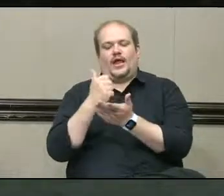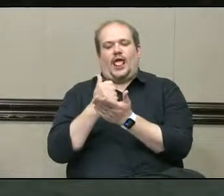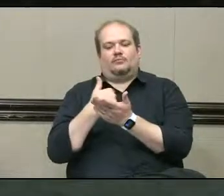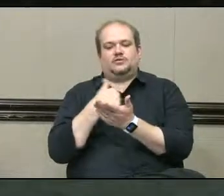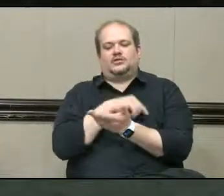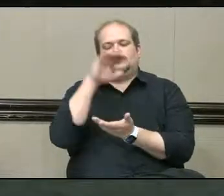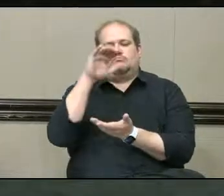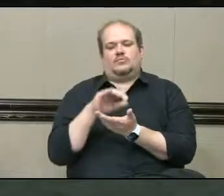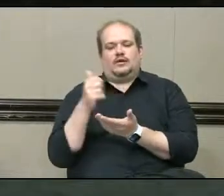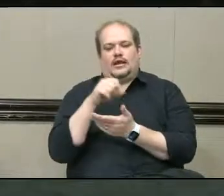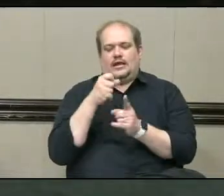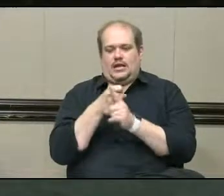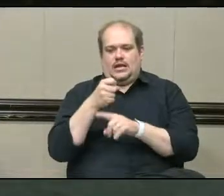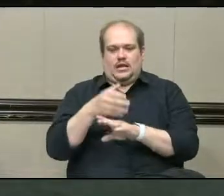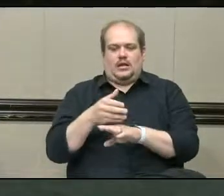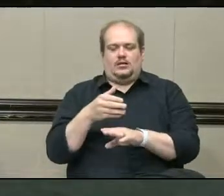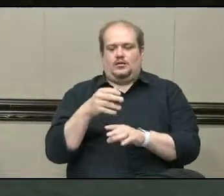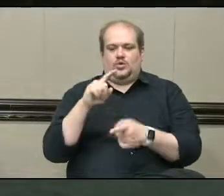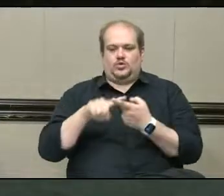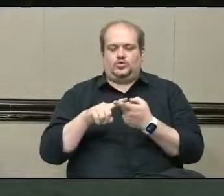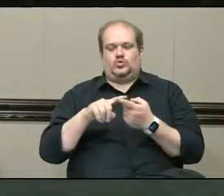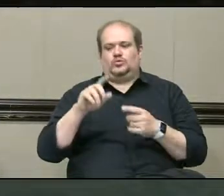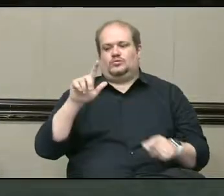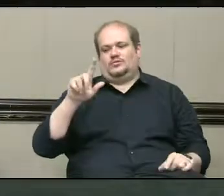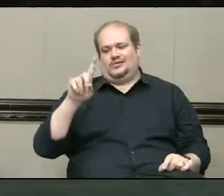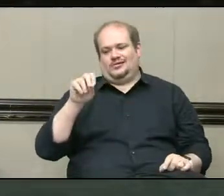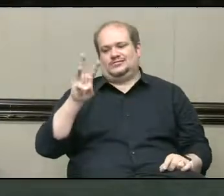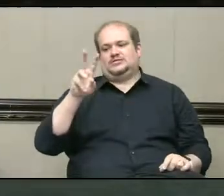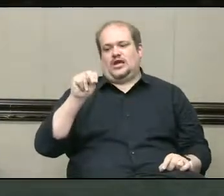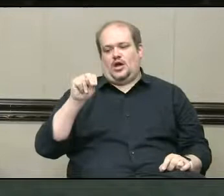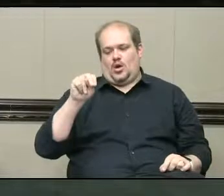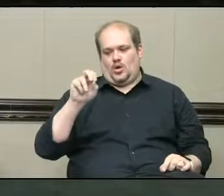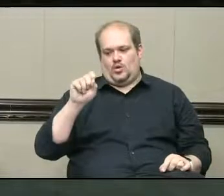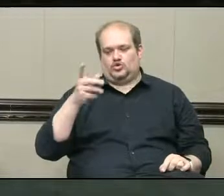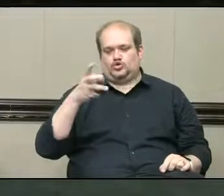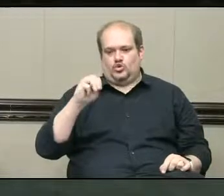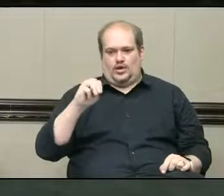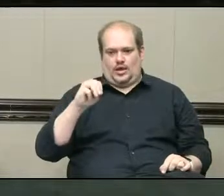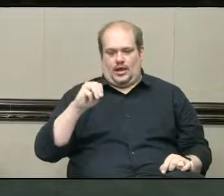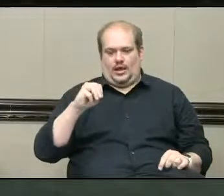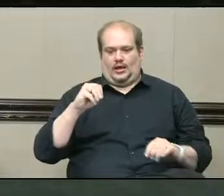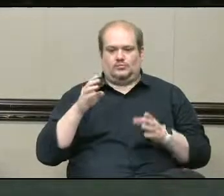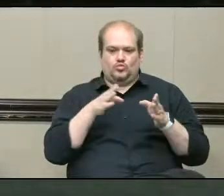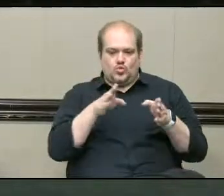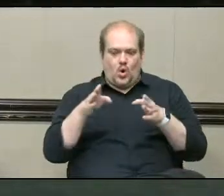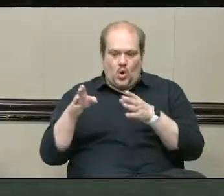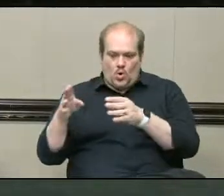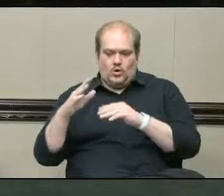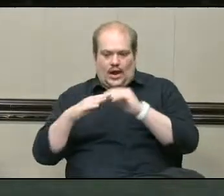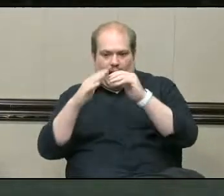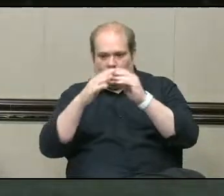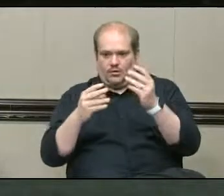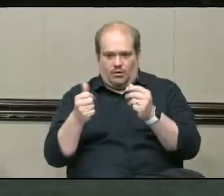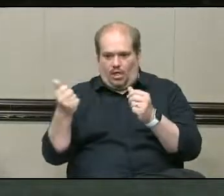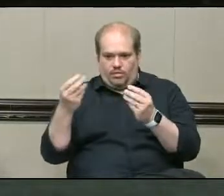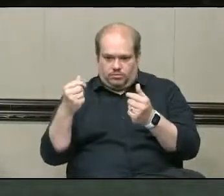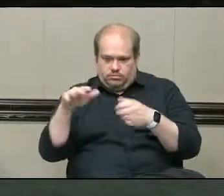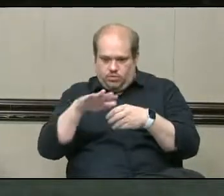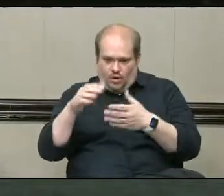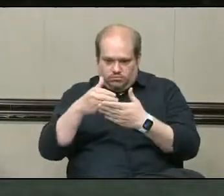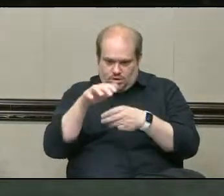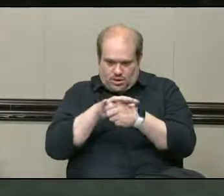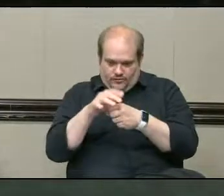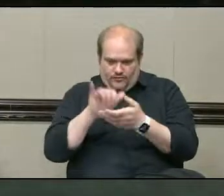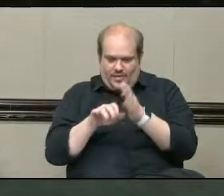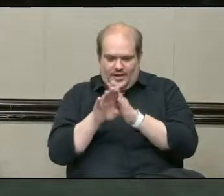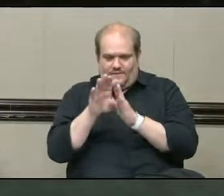us mitigate any impact to downstream infrastructure that we may have or adjacent property owners from